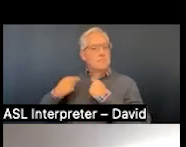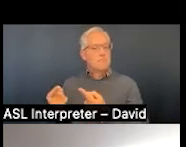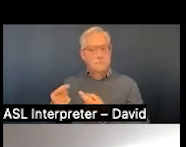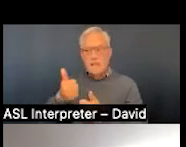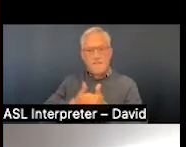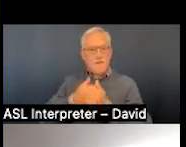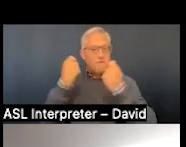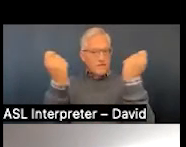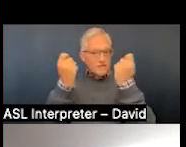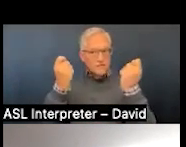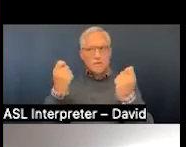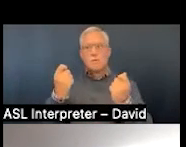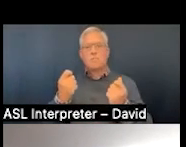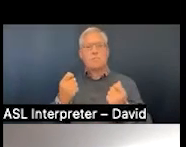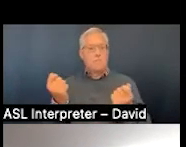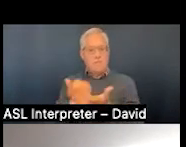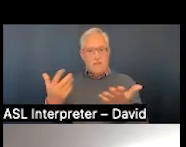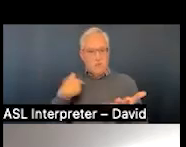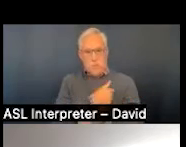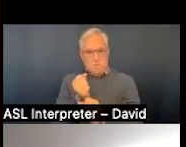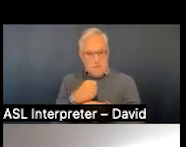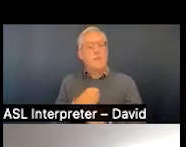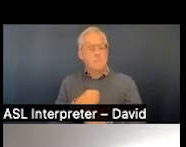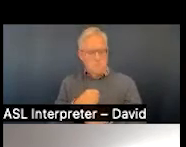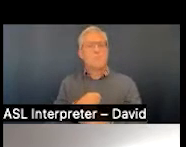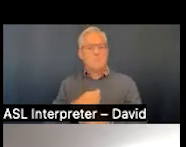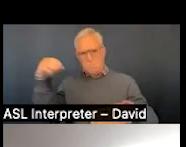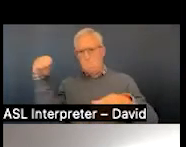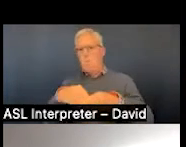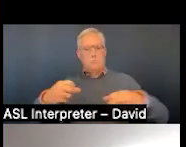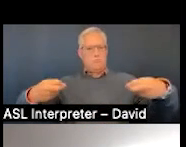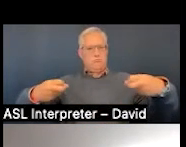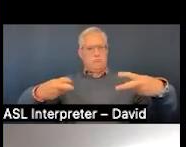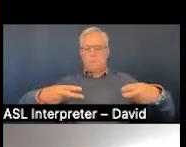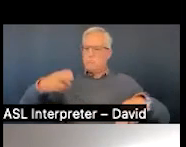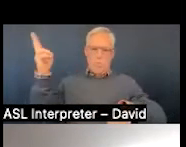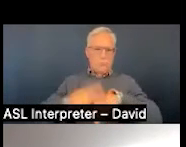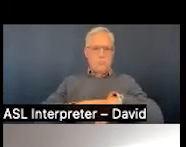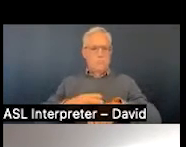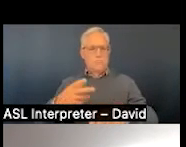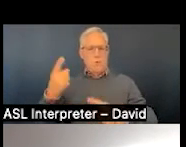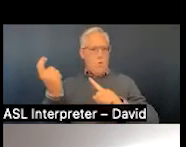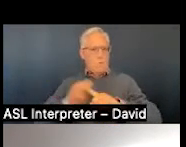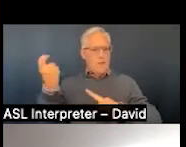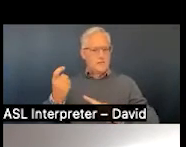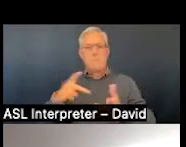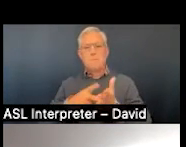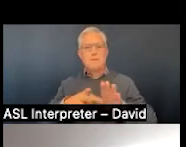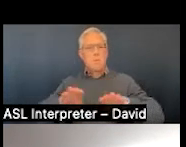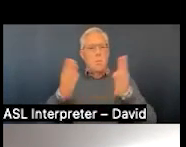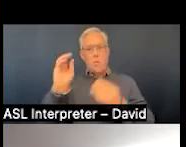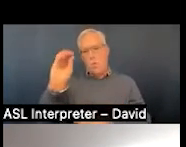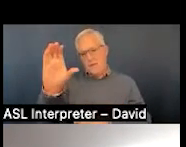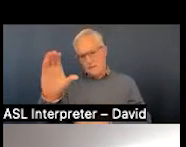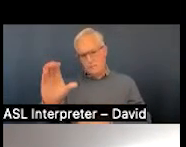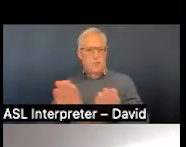produce ourselves has descriptive subtitles on screen by default. So they're open captioned. I